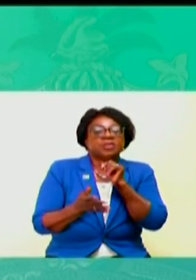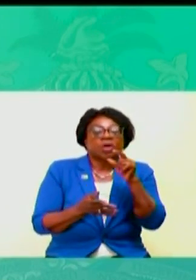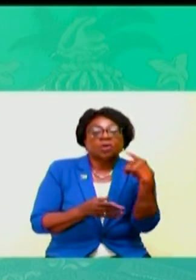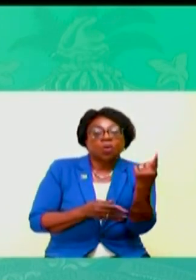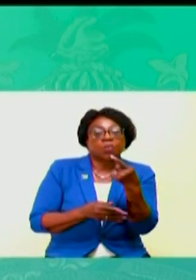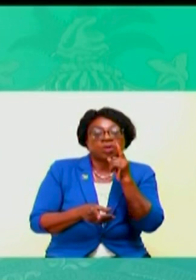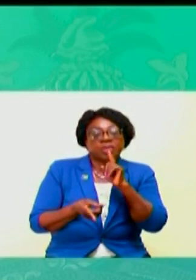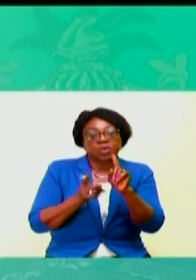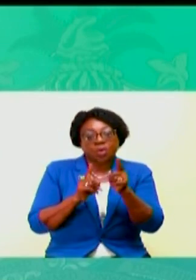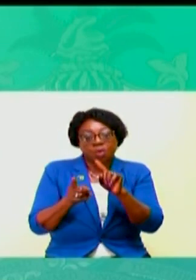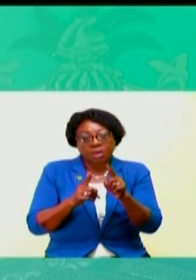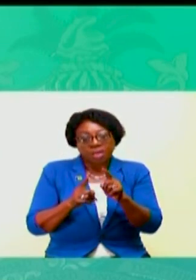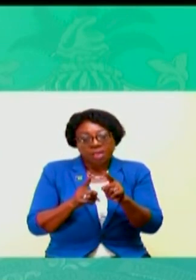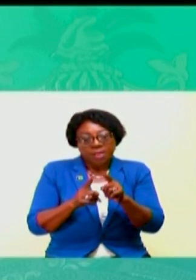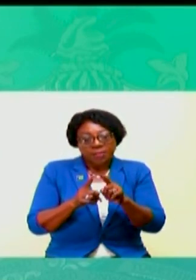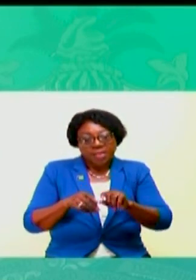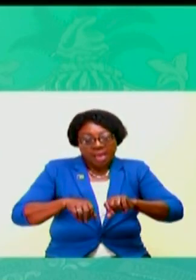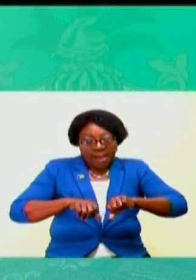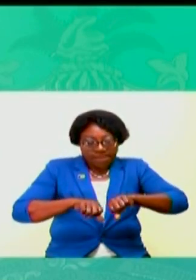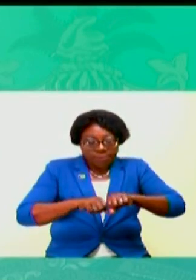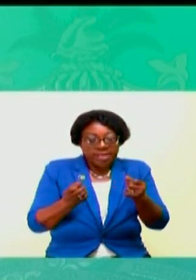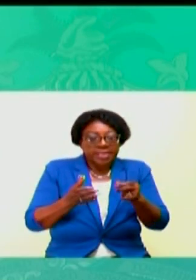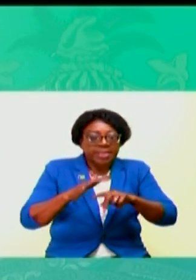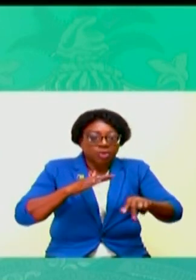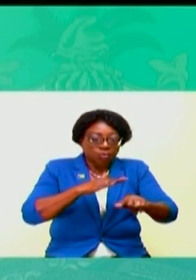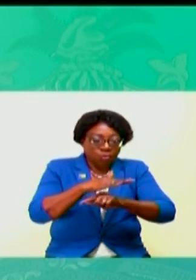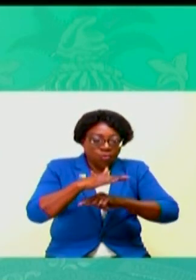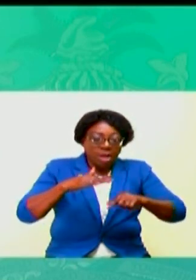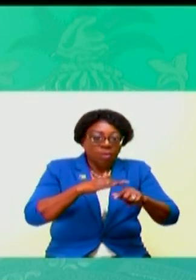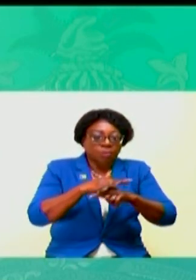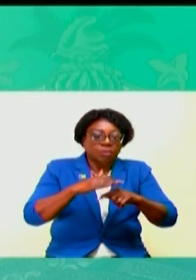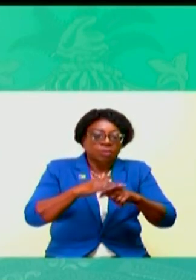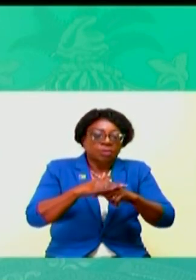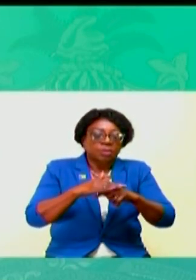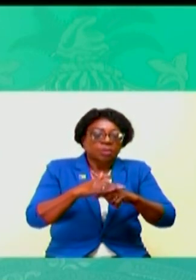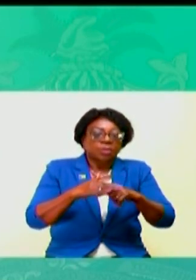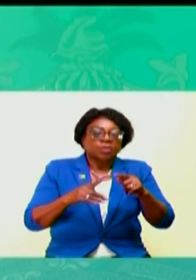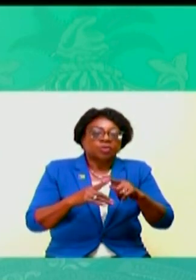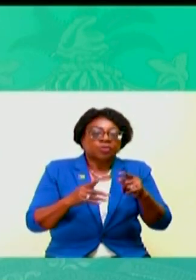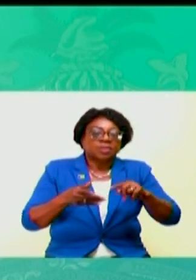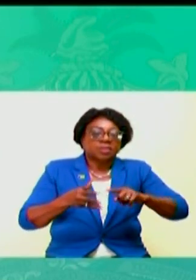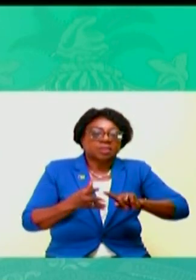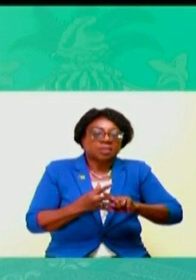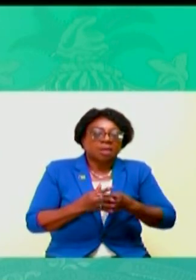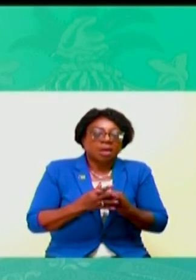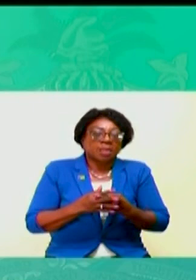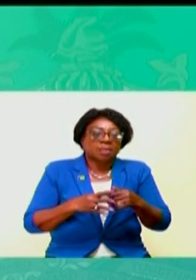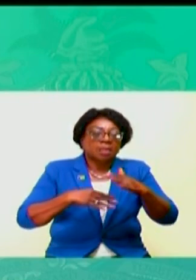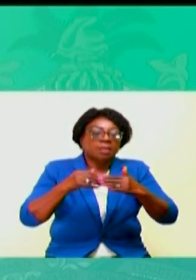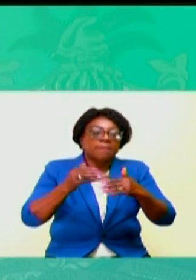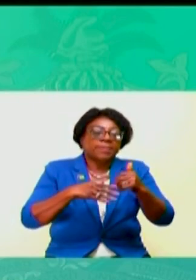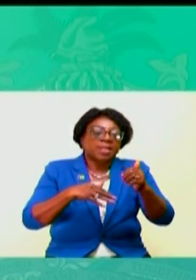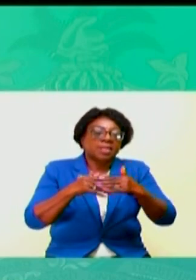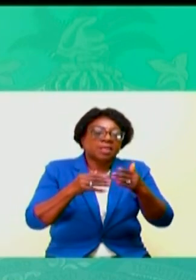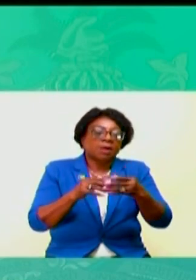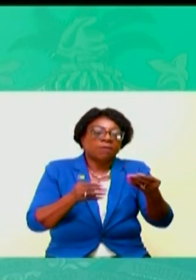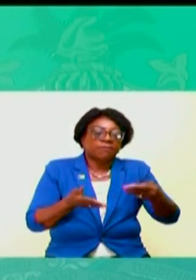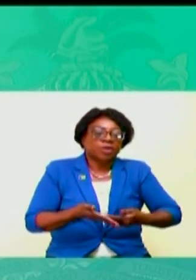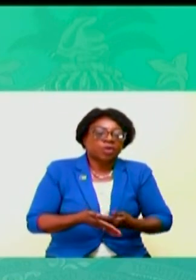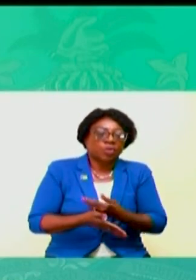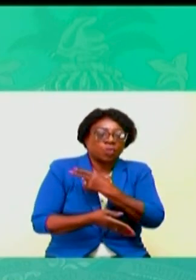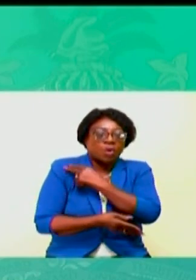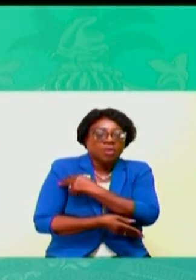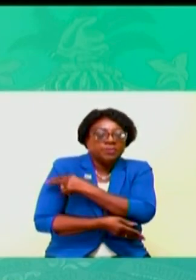in the ground. By this achievement, Mr. Deputy Speaker, this Davis-led